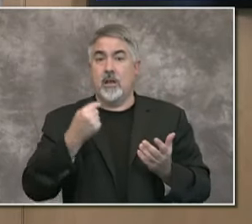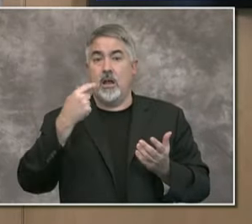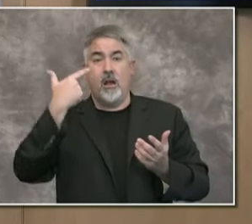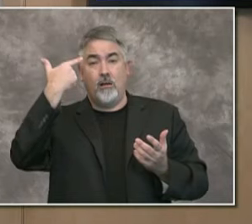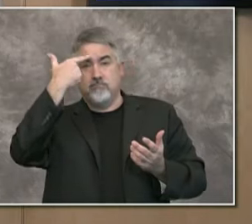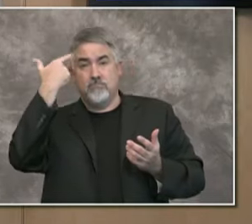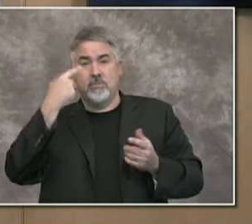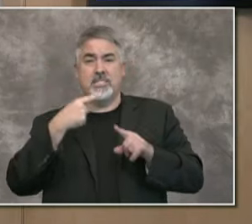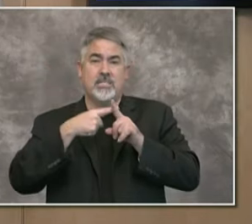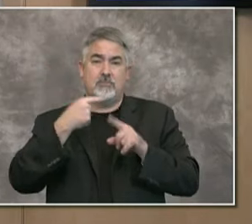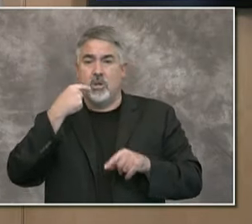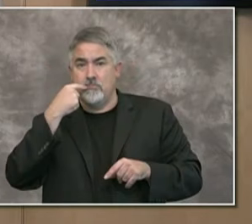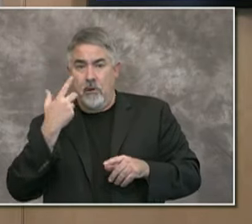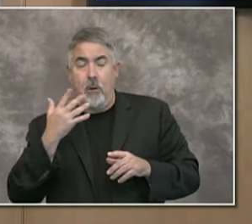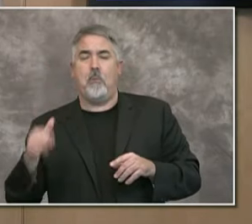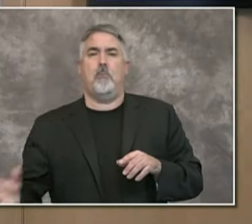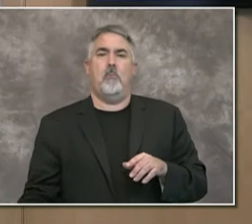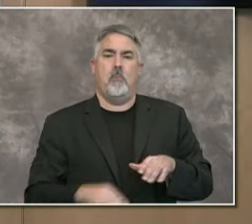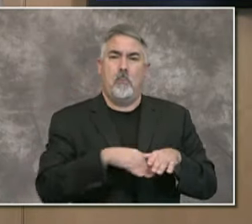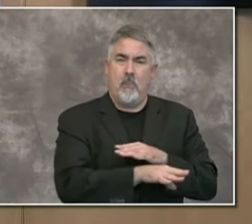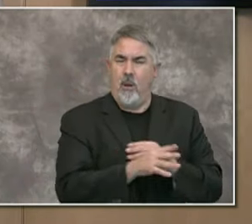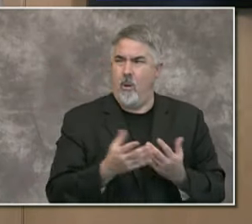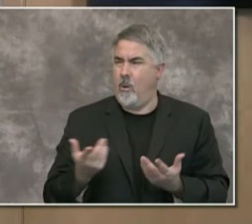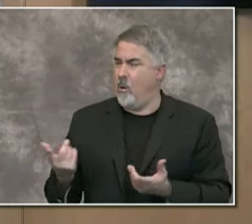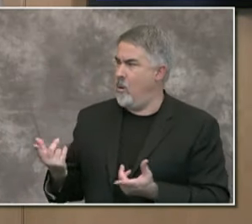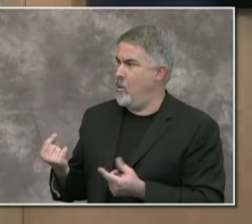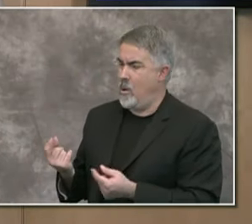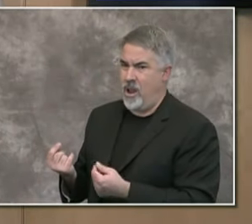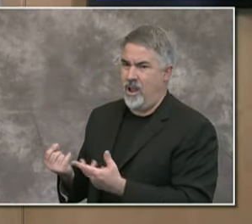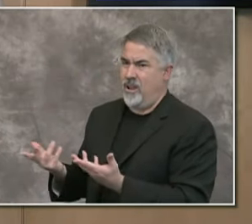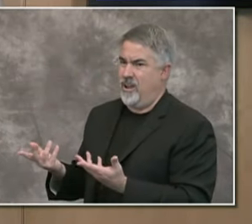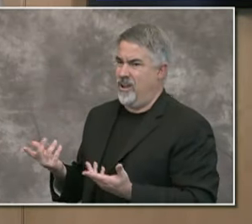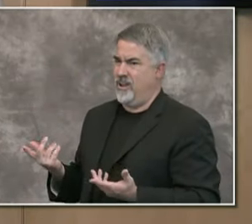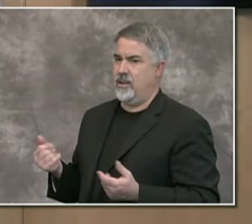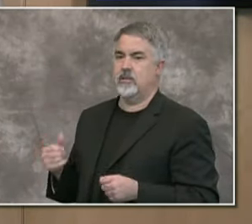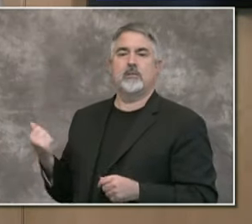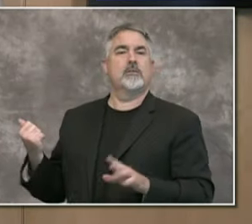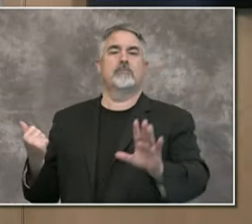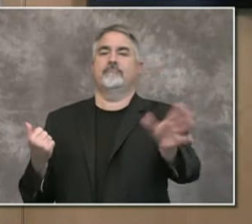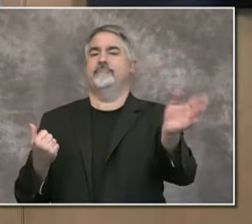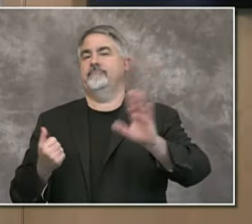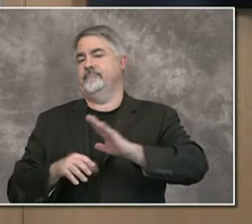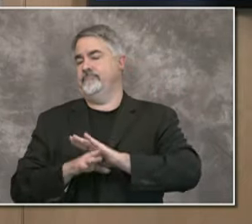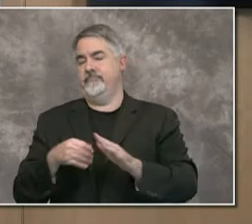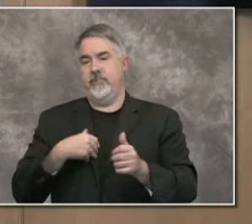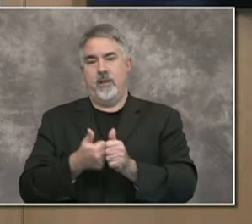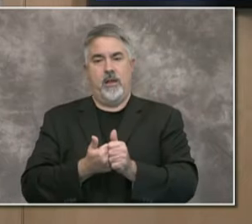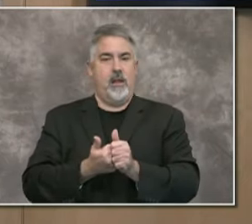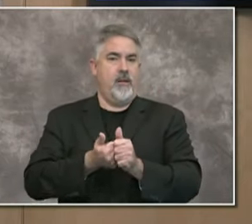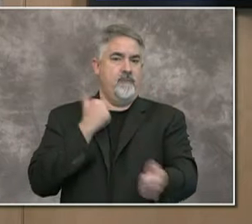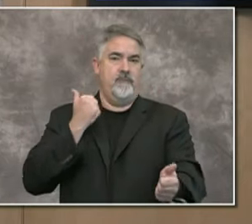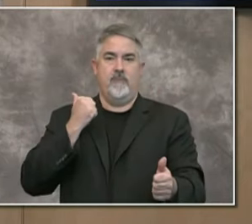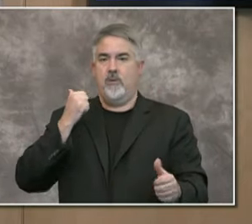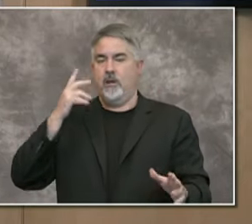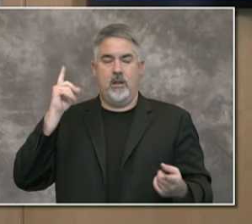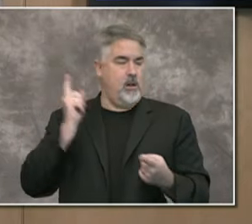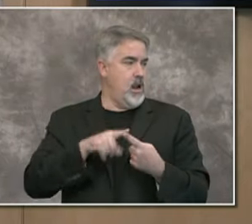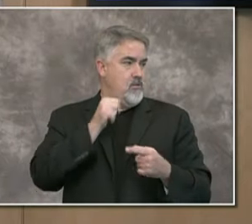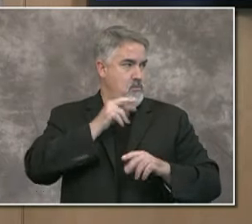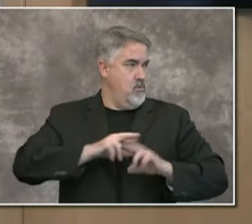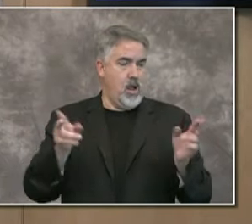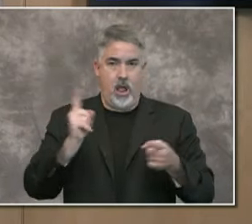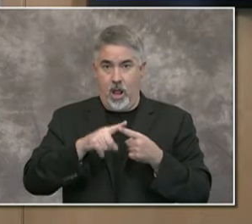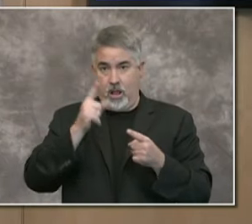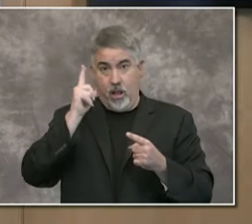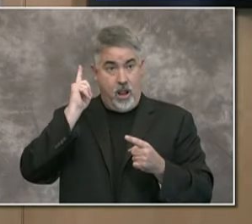point, and that is what we really want to reiterate, is that for the foreseeable future, any progress we've seen in